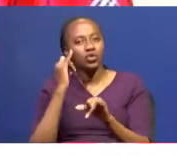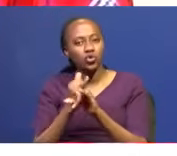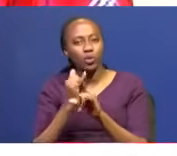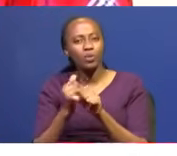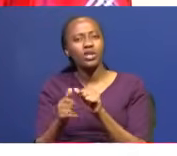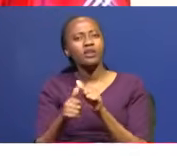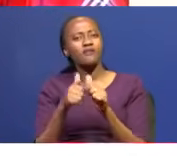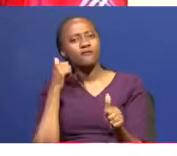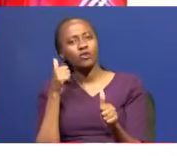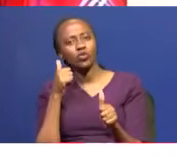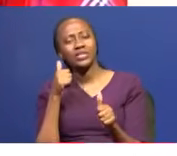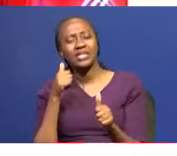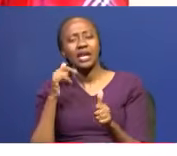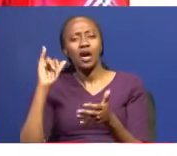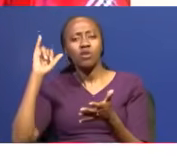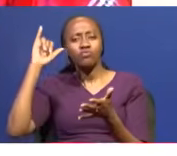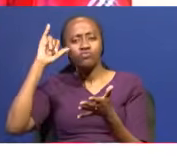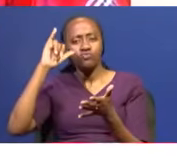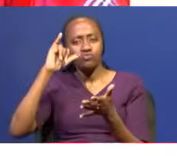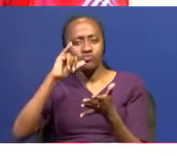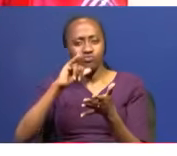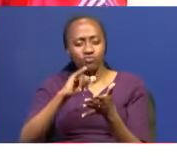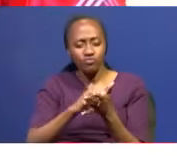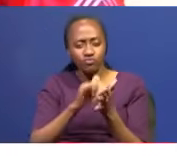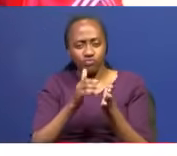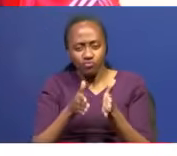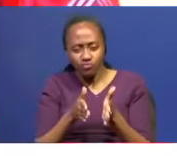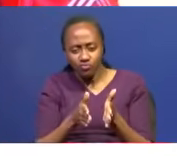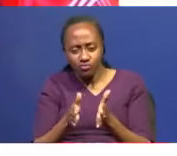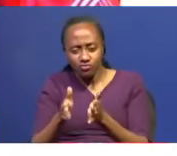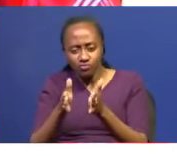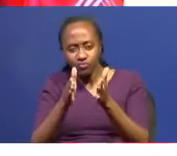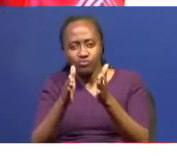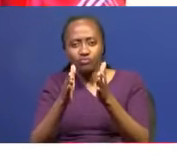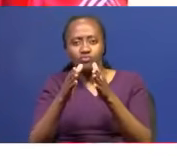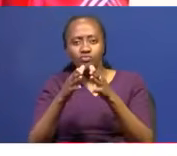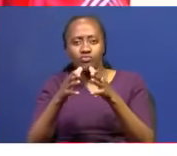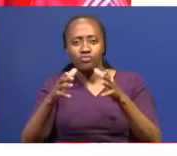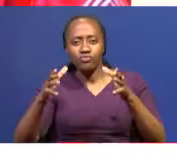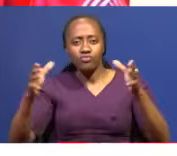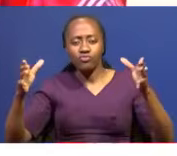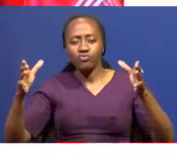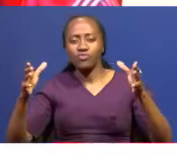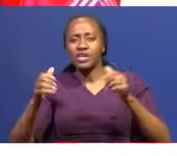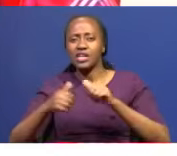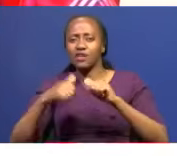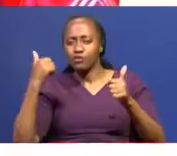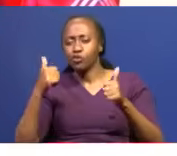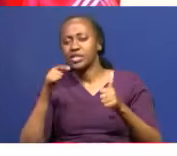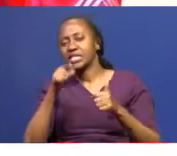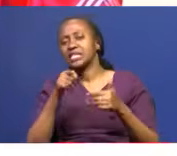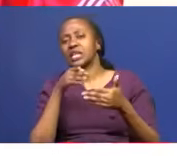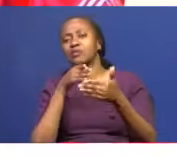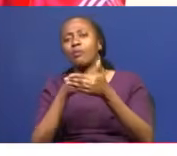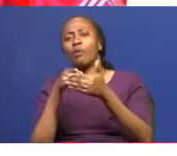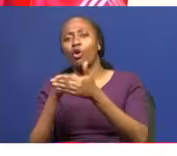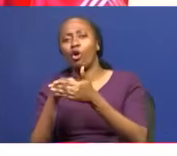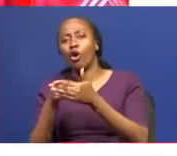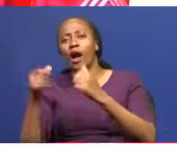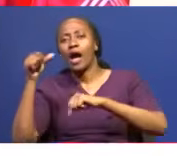allow a crucial runway extension by the investor has directly impeded operations and